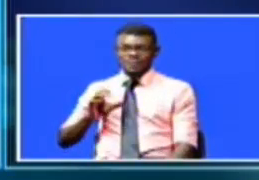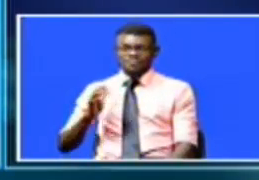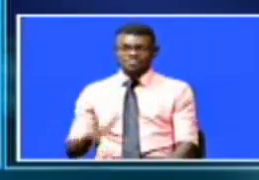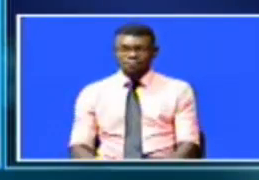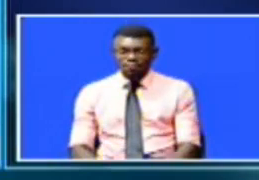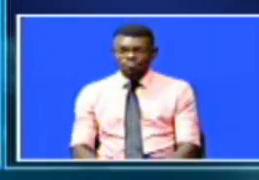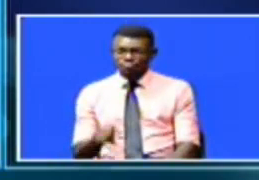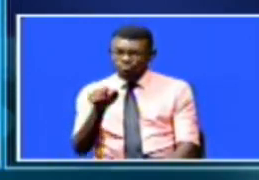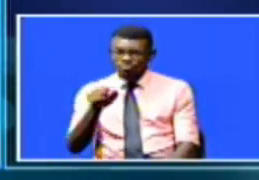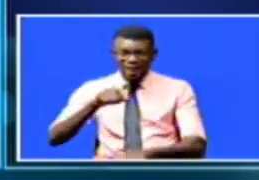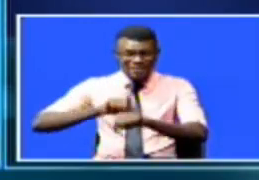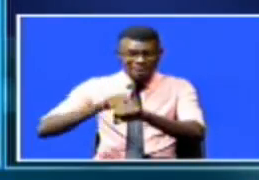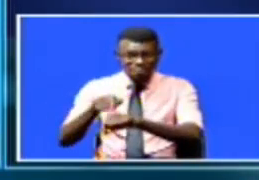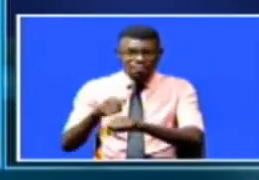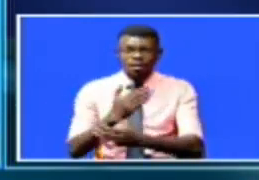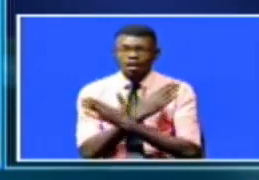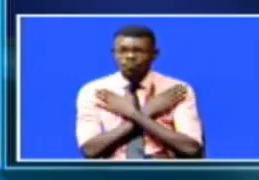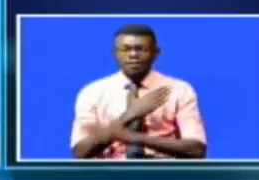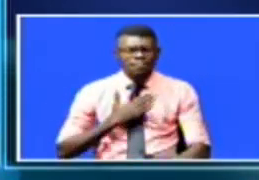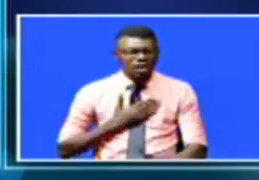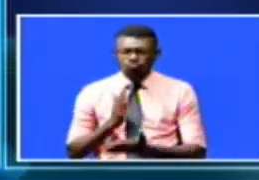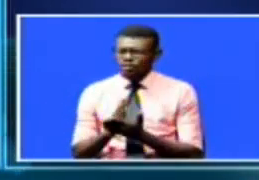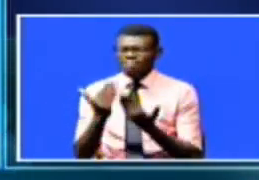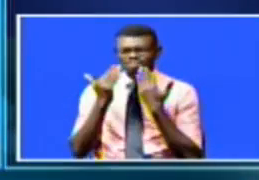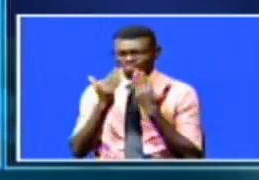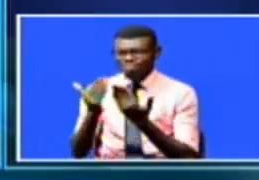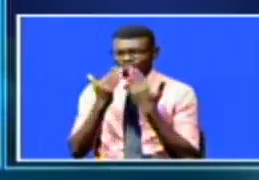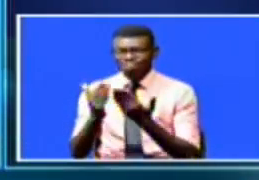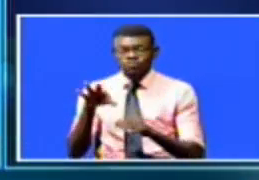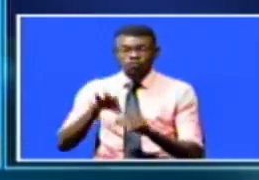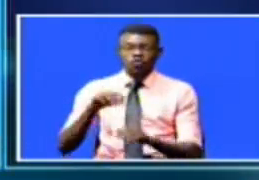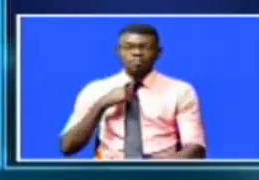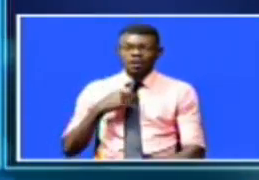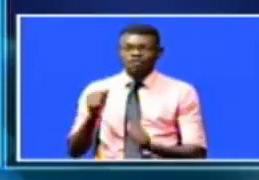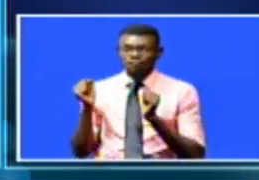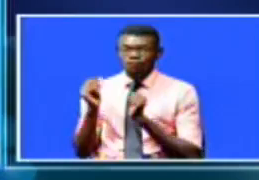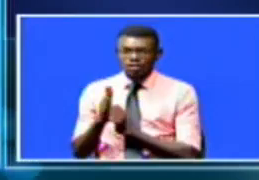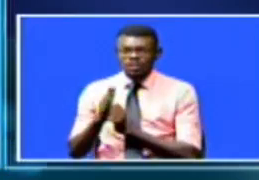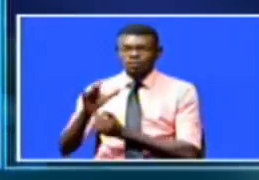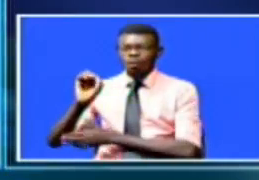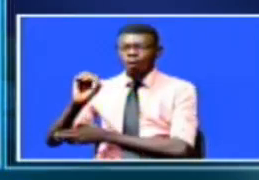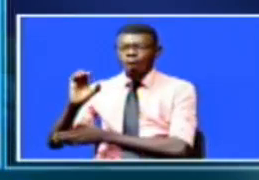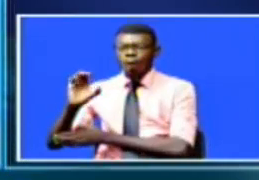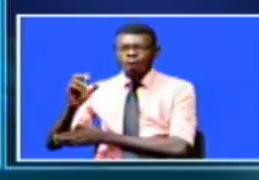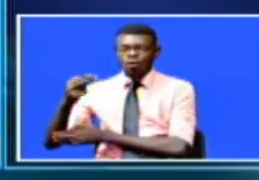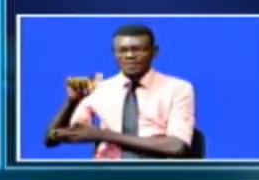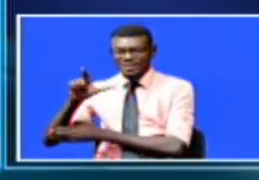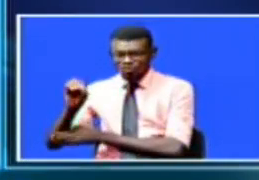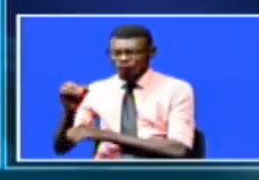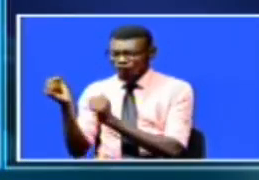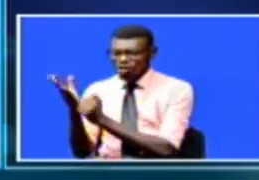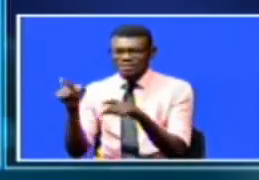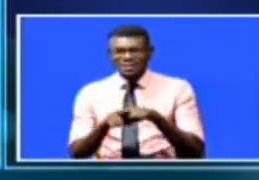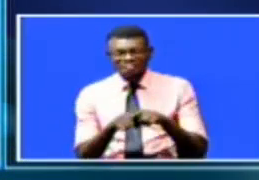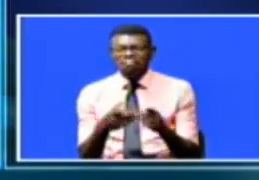This is when my colleagues, who I thank very much, gave me 14 votes, Senator Ochilo Ayako 14 votes, and the other two